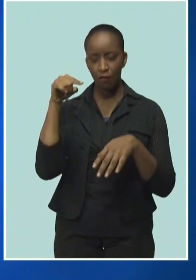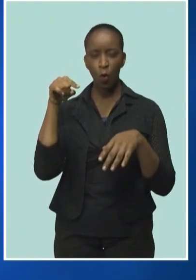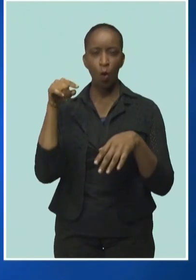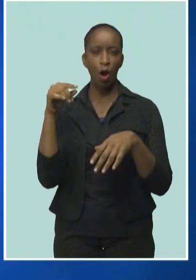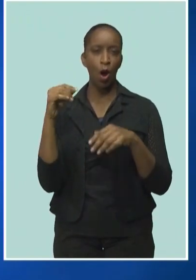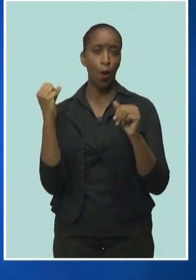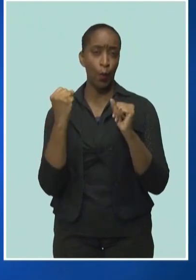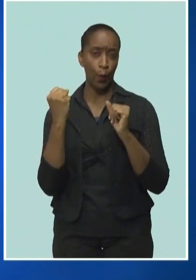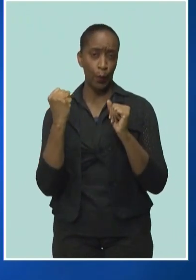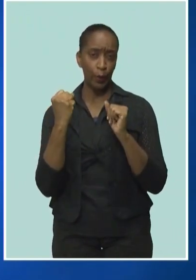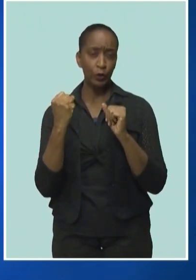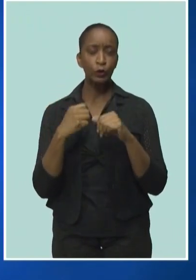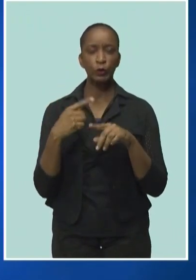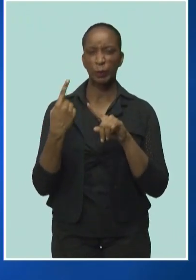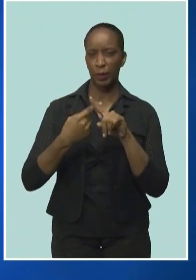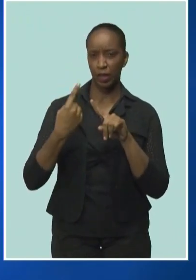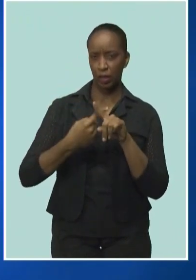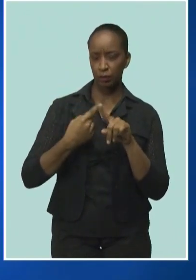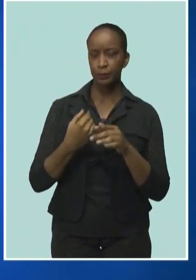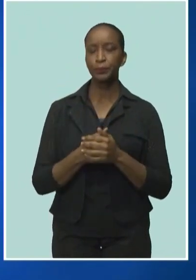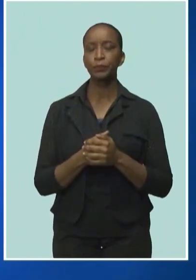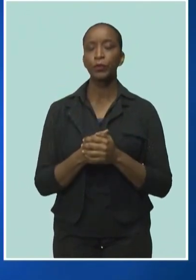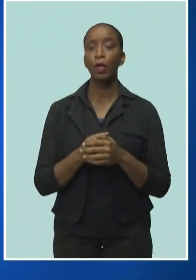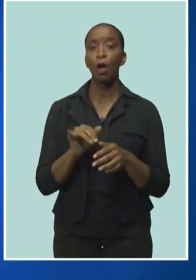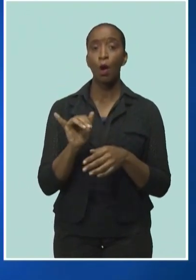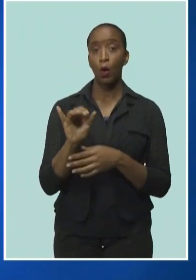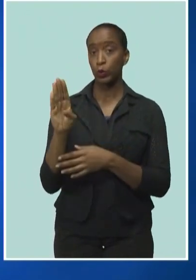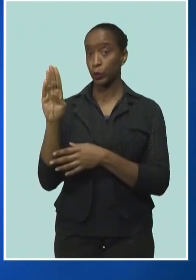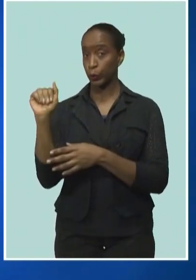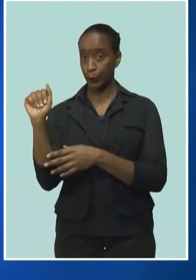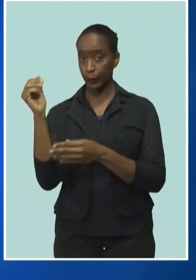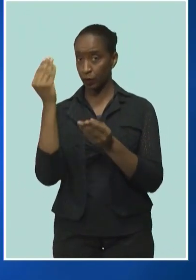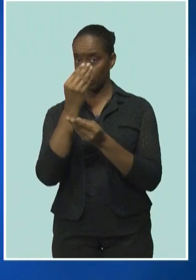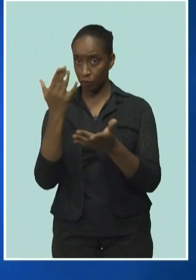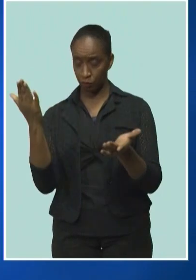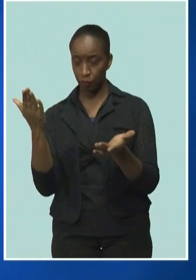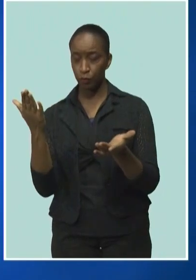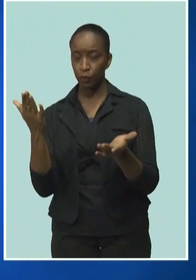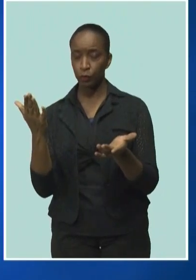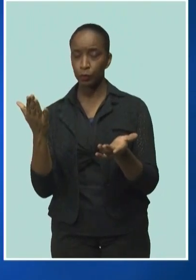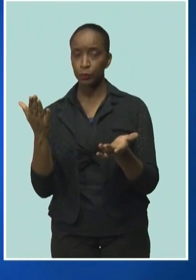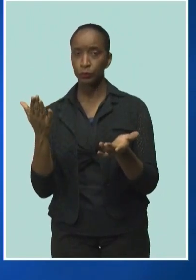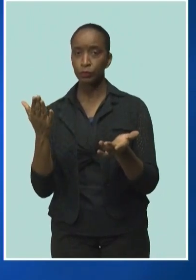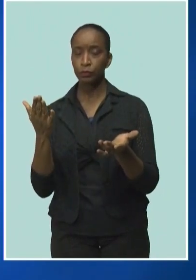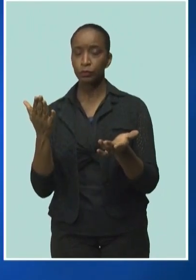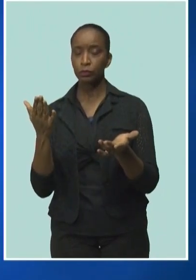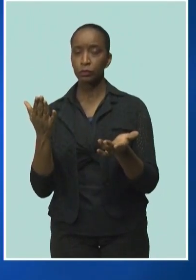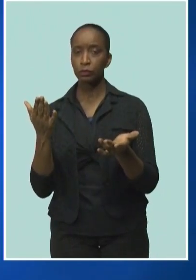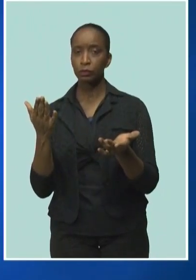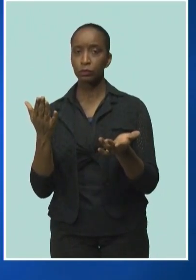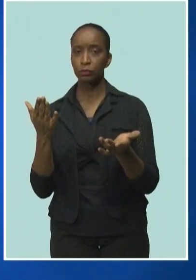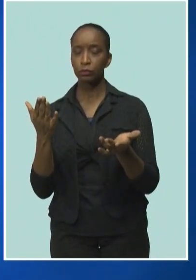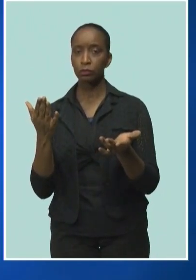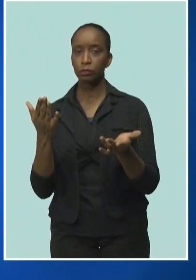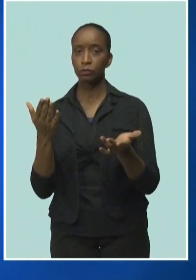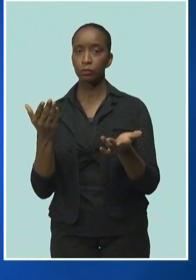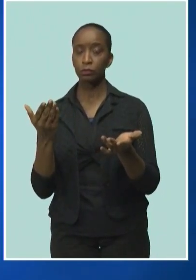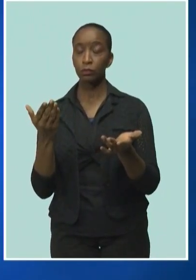season. British Airways also confirmed to us, and this is great news for the destination, that their